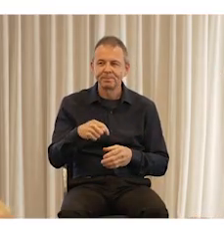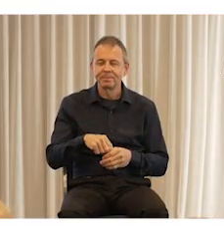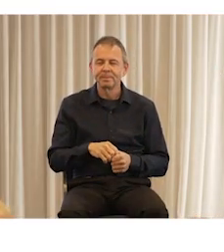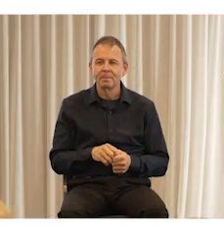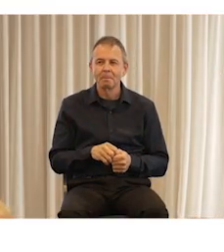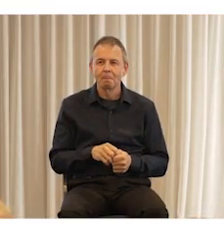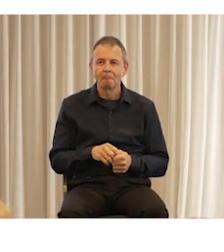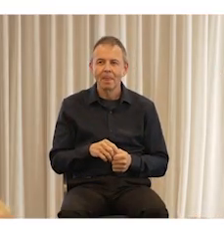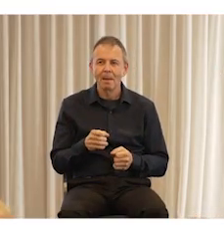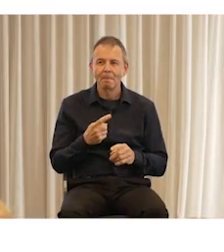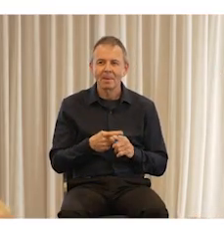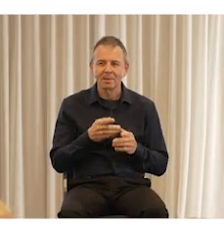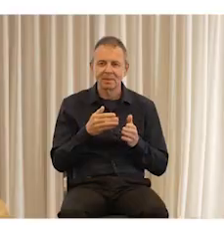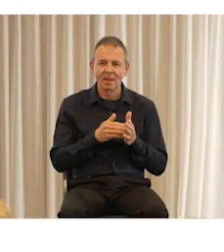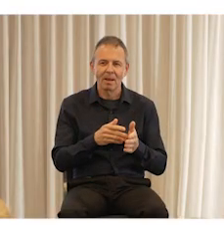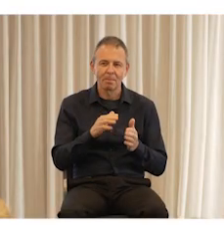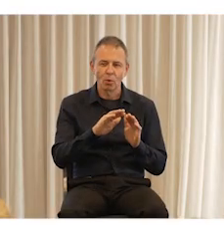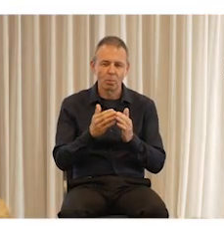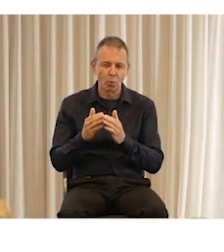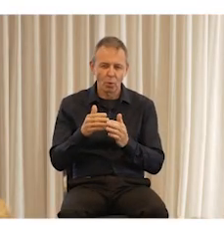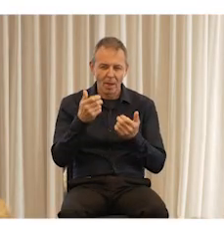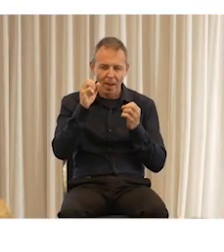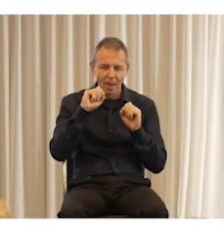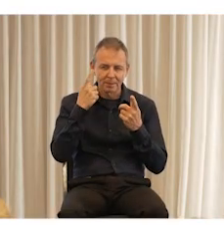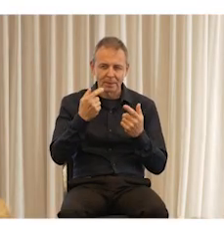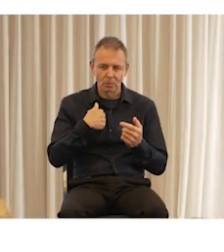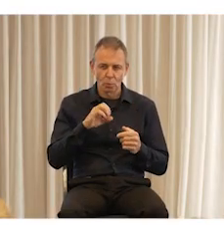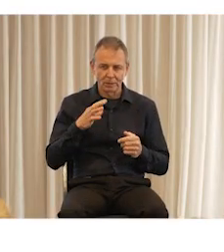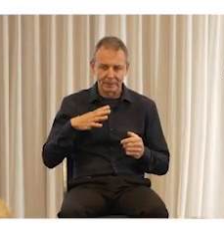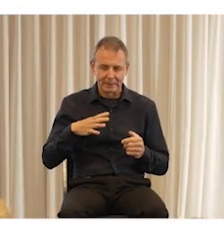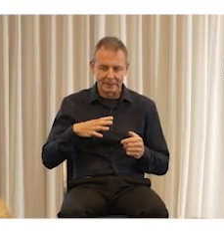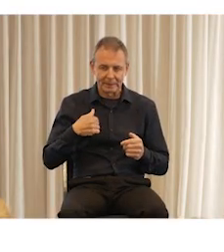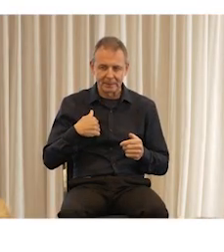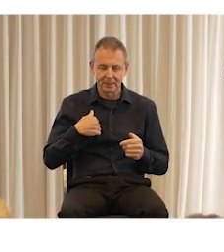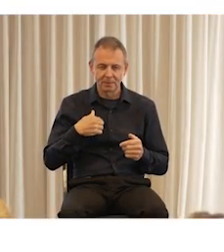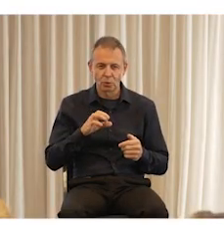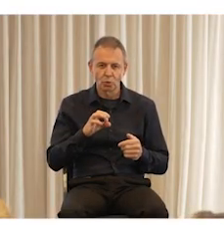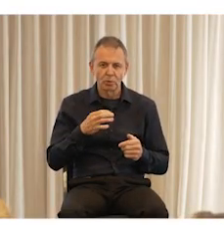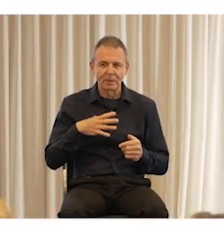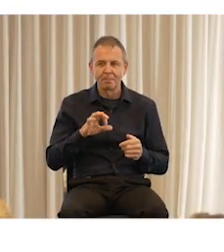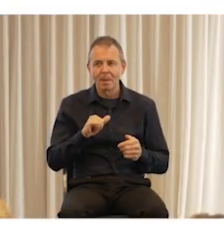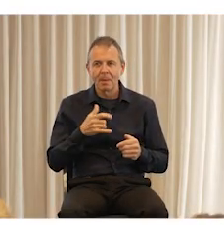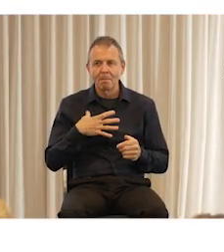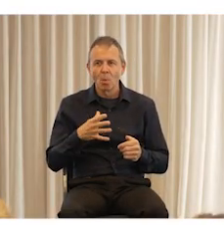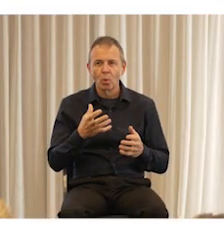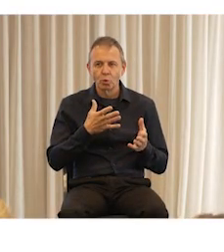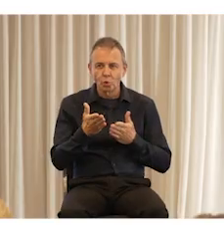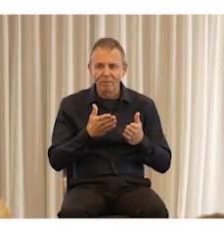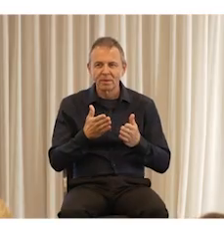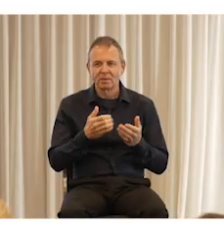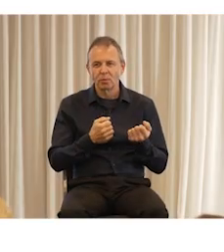helps communities to understand people's real needs, and that their need might not be more services and supports, but